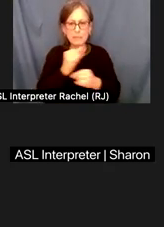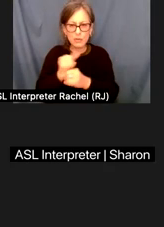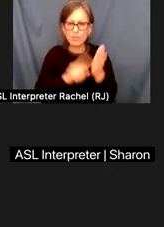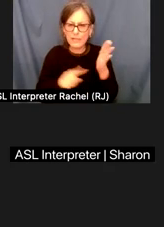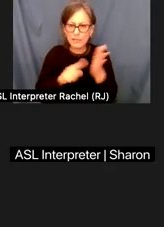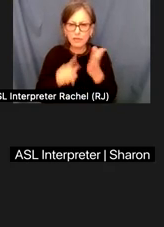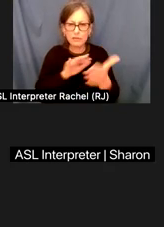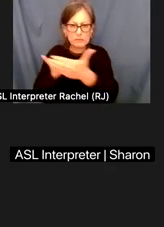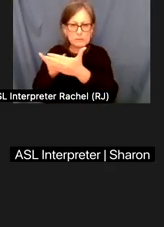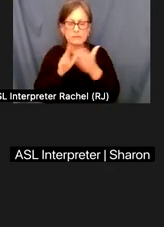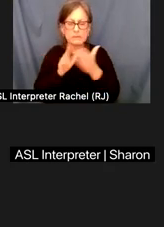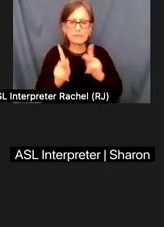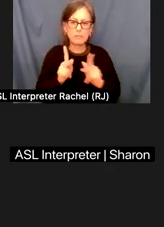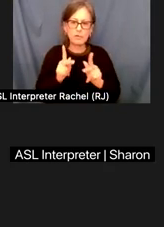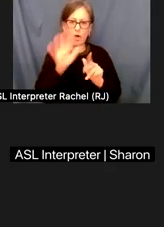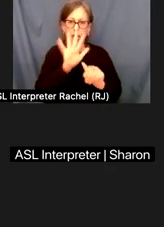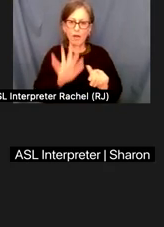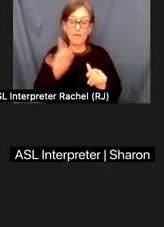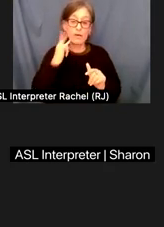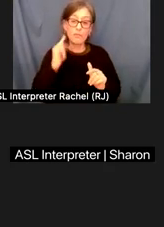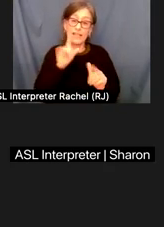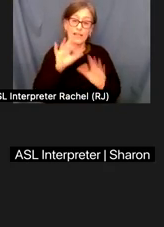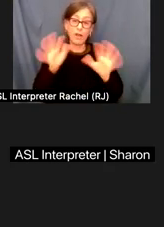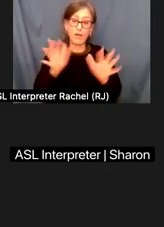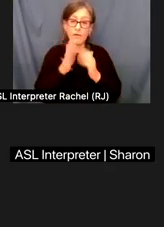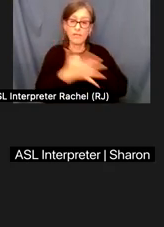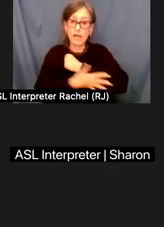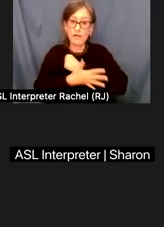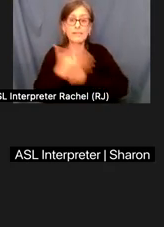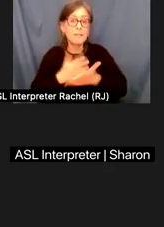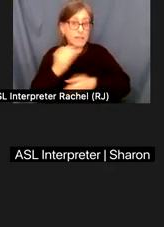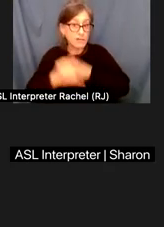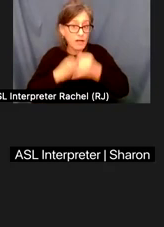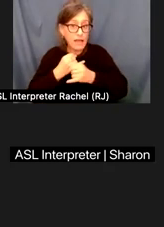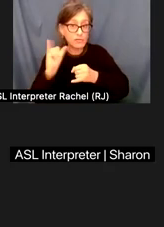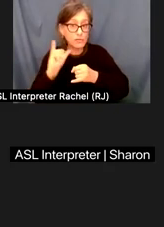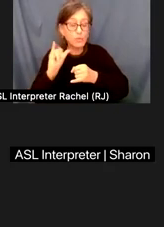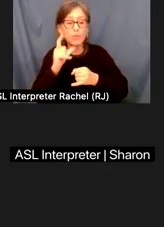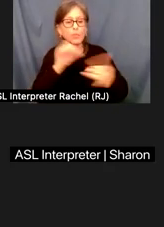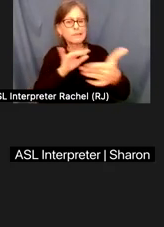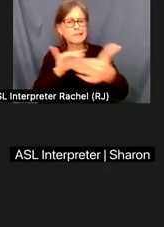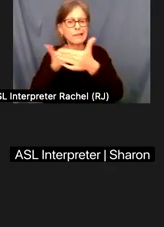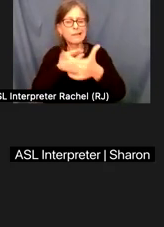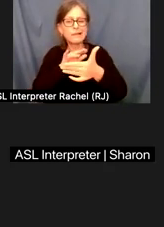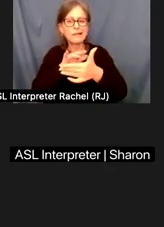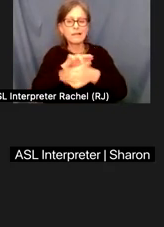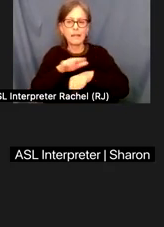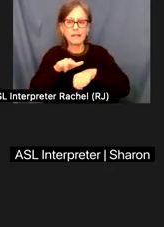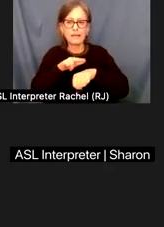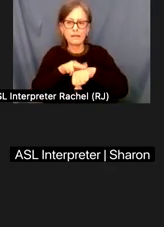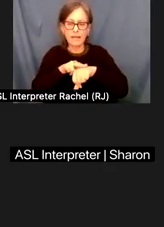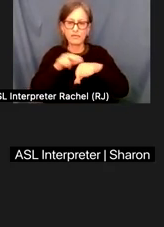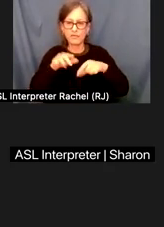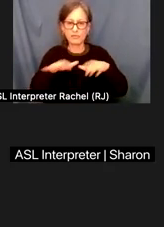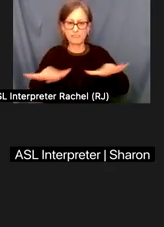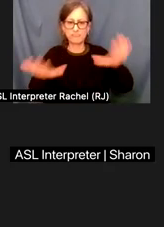institutions across California and around the country, and even some internationally, who are studying the natural laboratory of